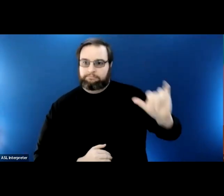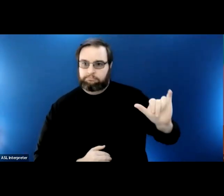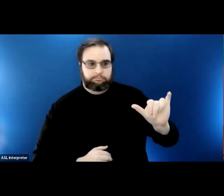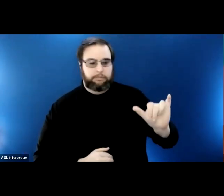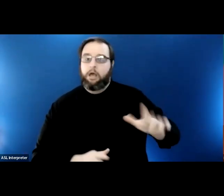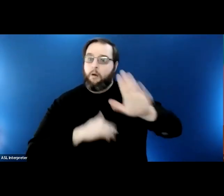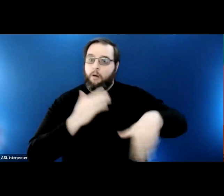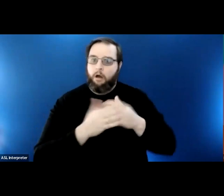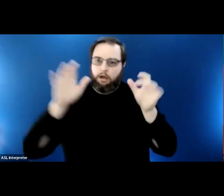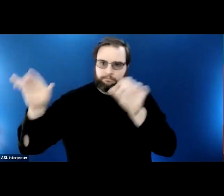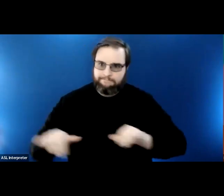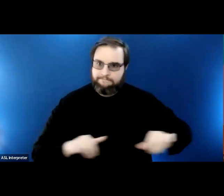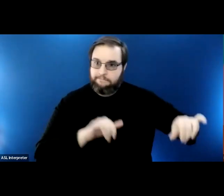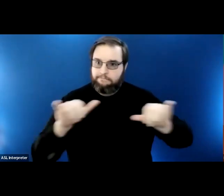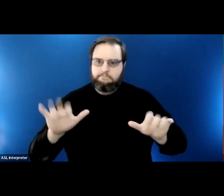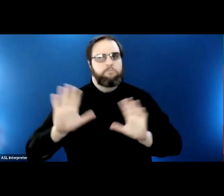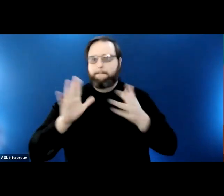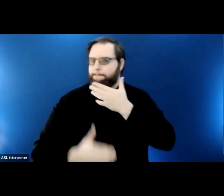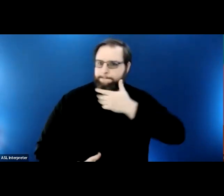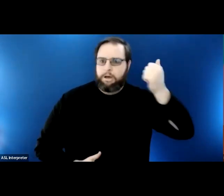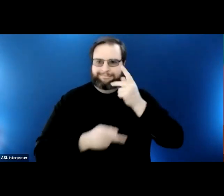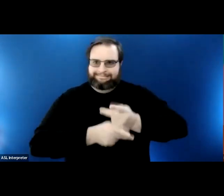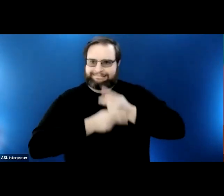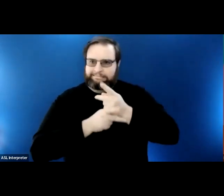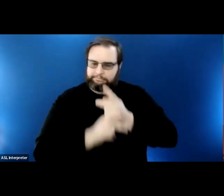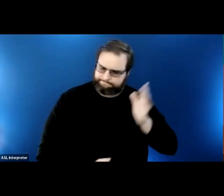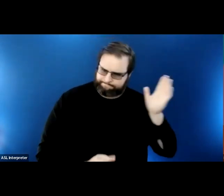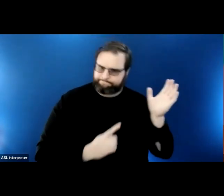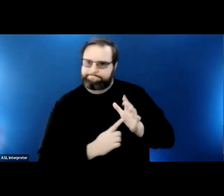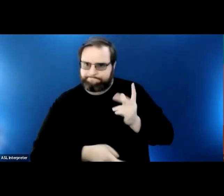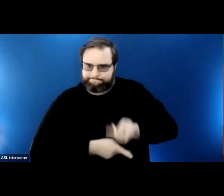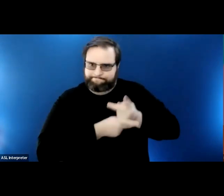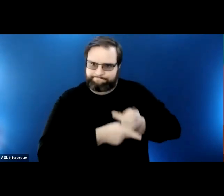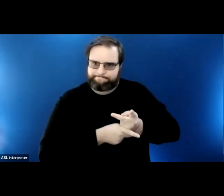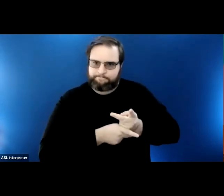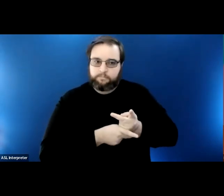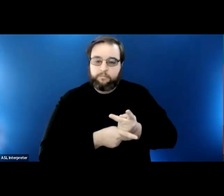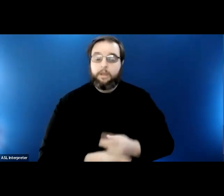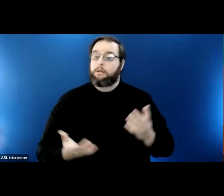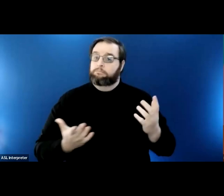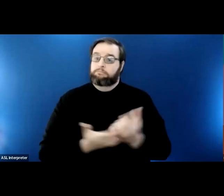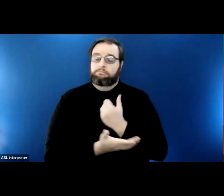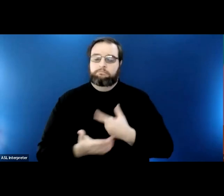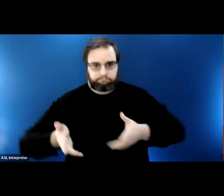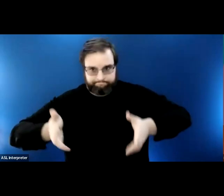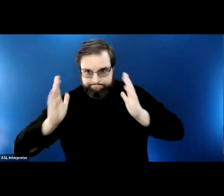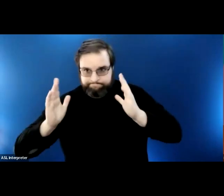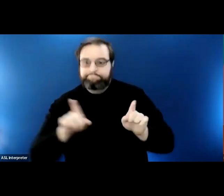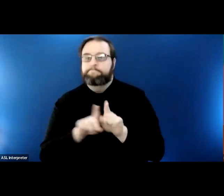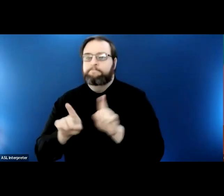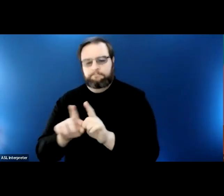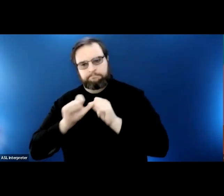and just opportunity to attain the highest level of care. Achieving this requires focused and ongoing efforts to